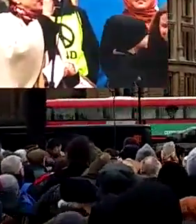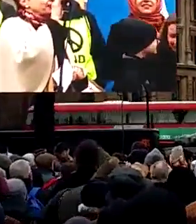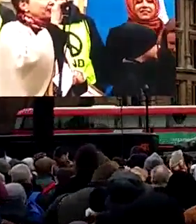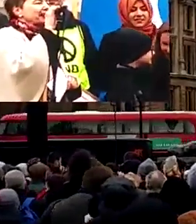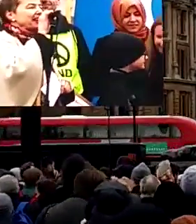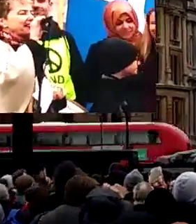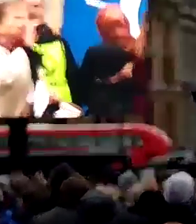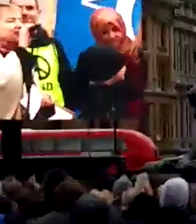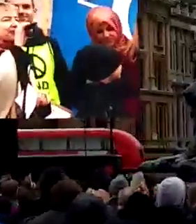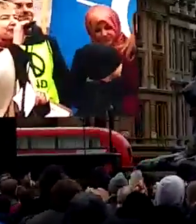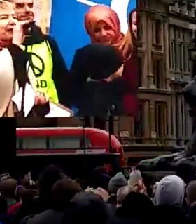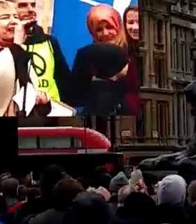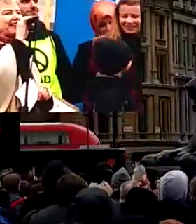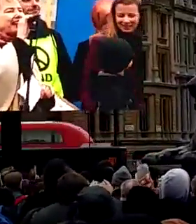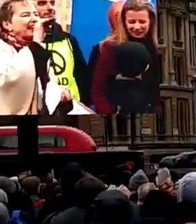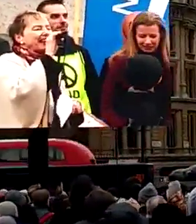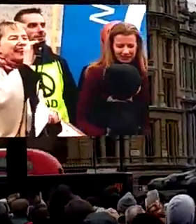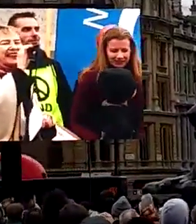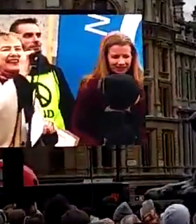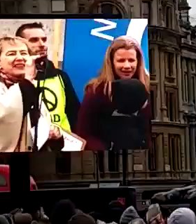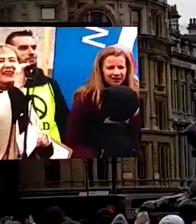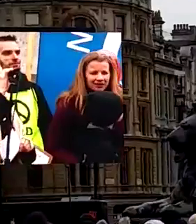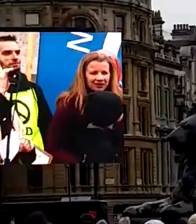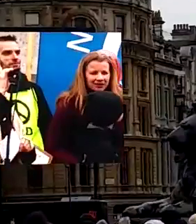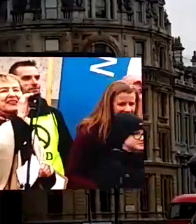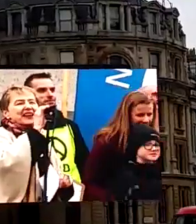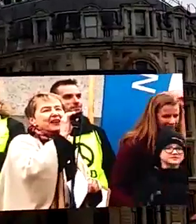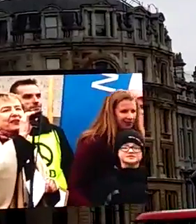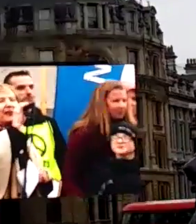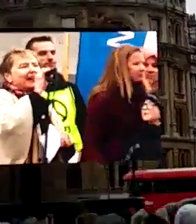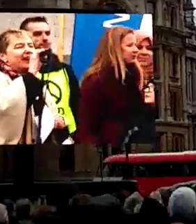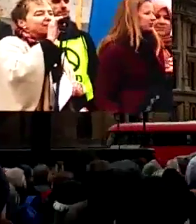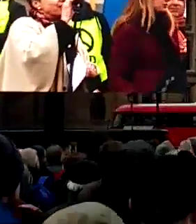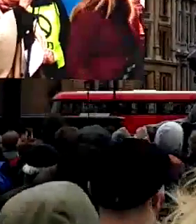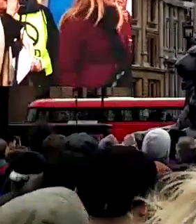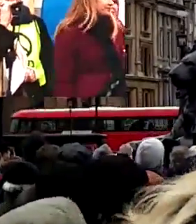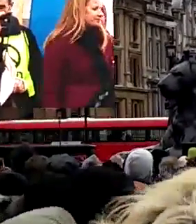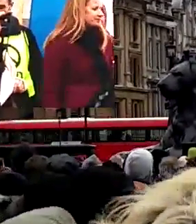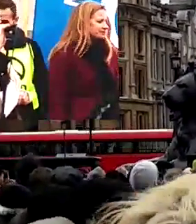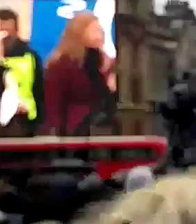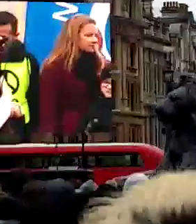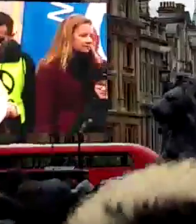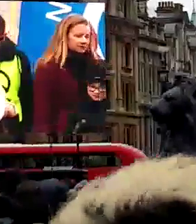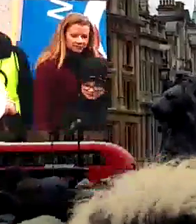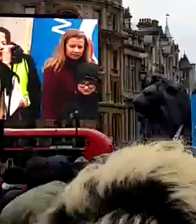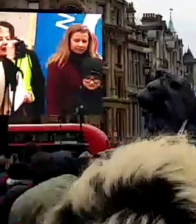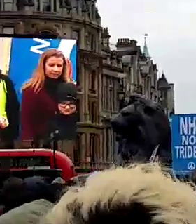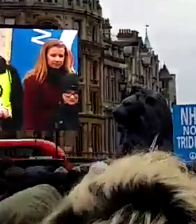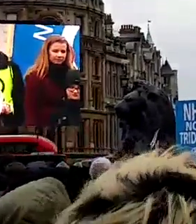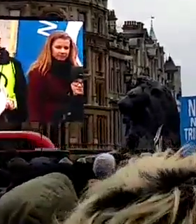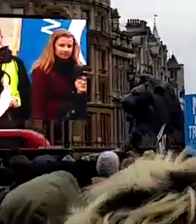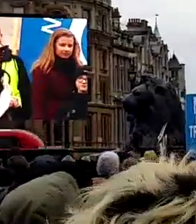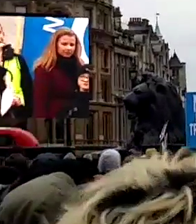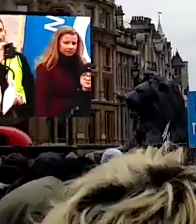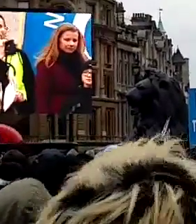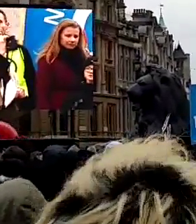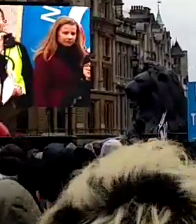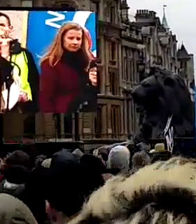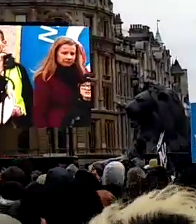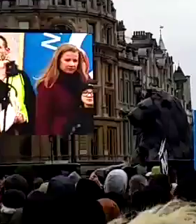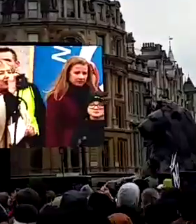that's our Jeremy. He's on his way. So our next speaker is from